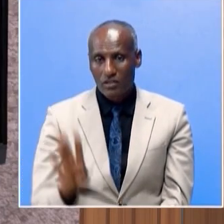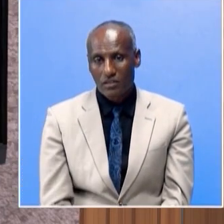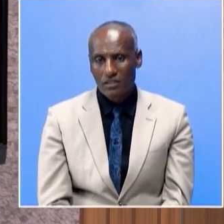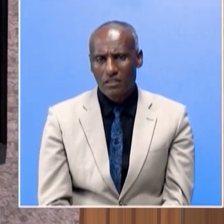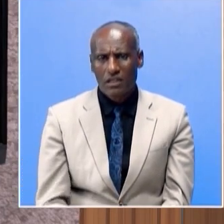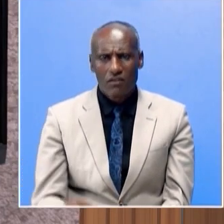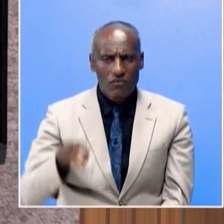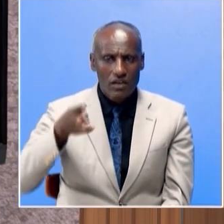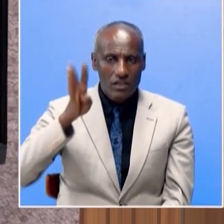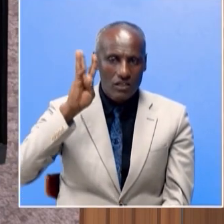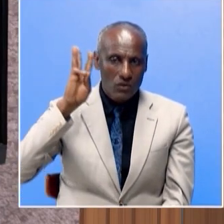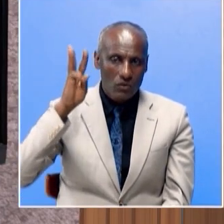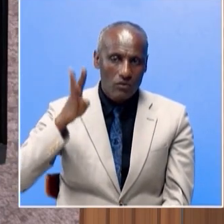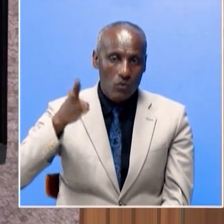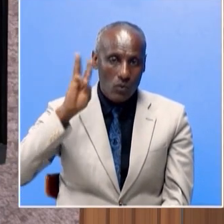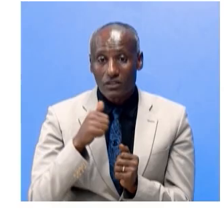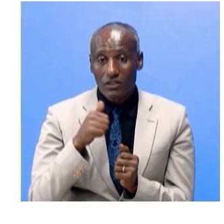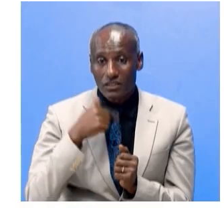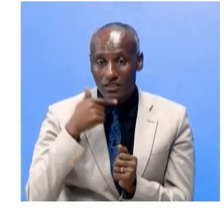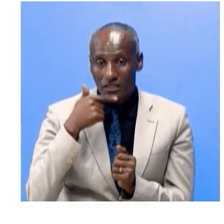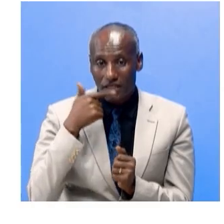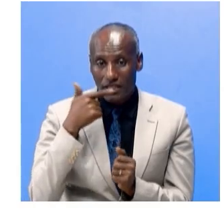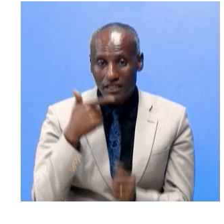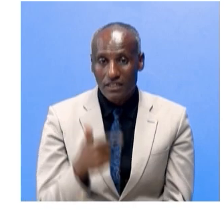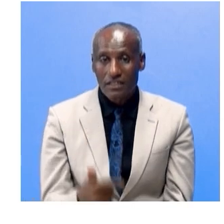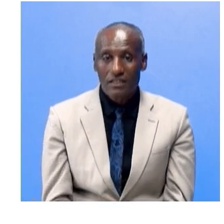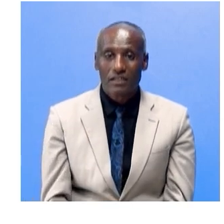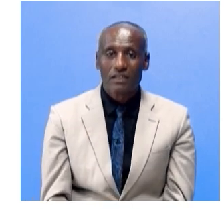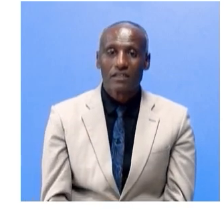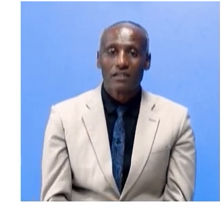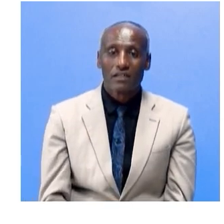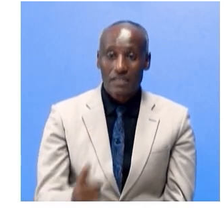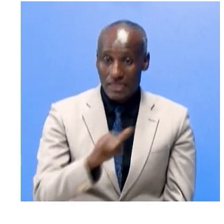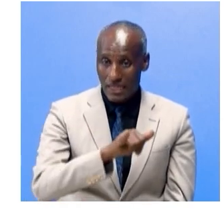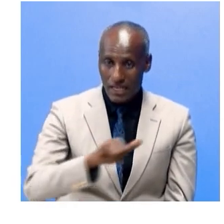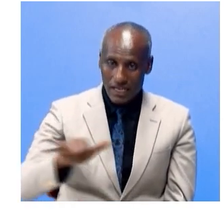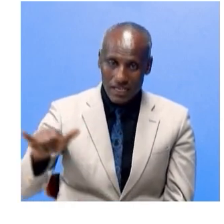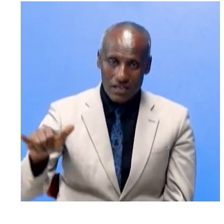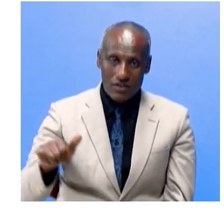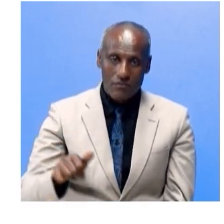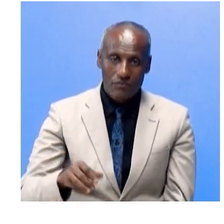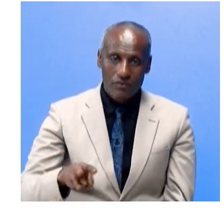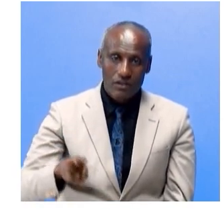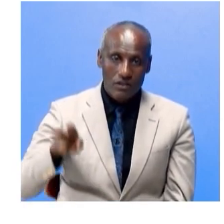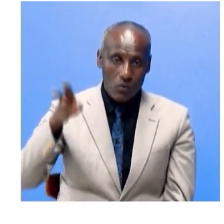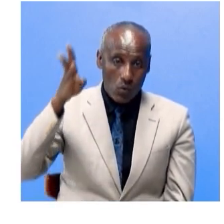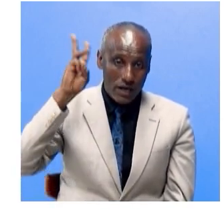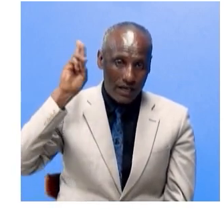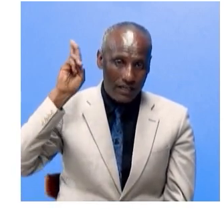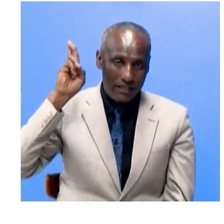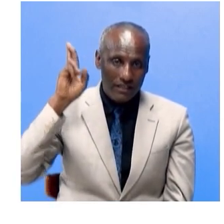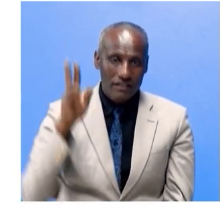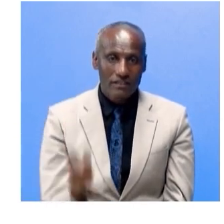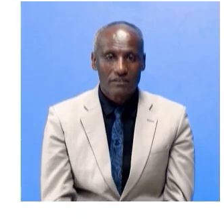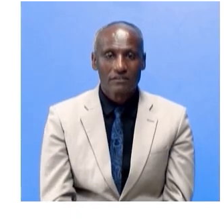What if where? The subject should be changed. We have to say what? They, yes,